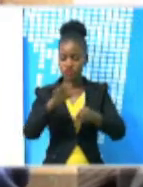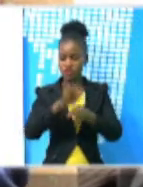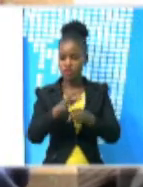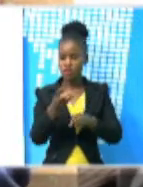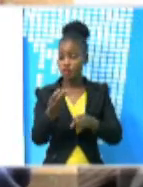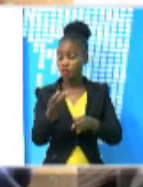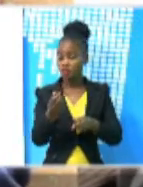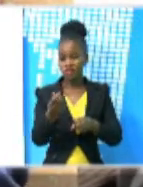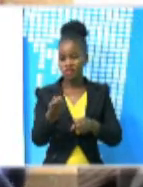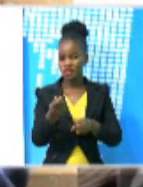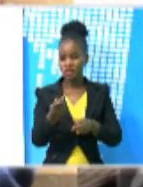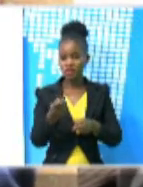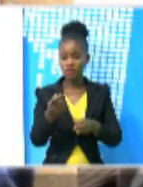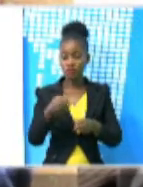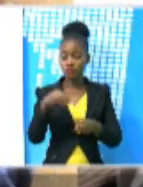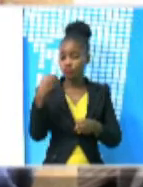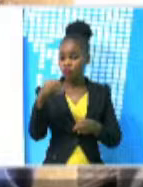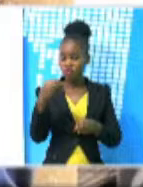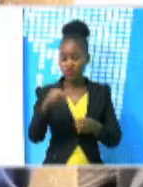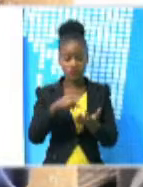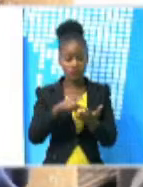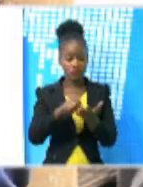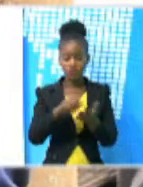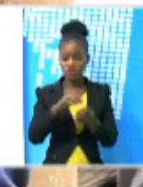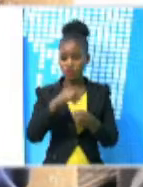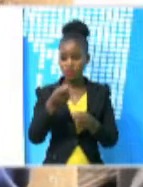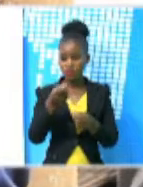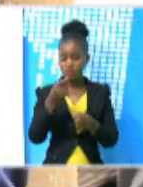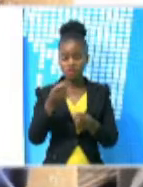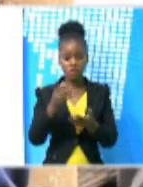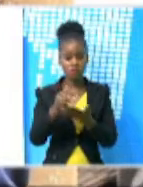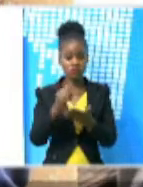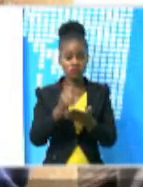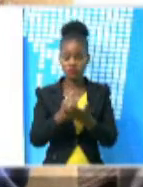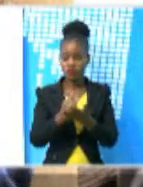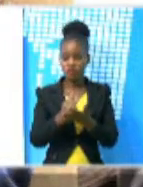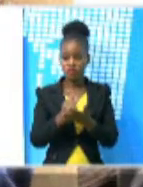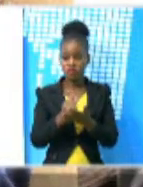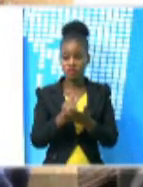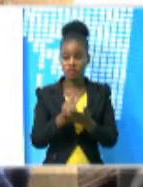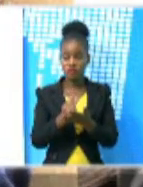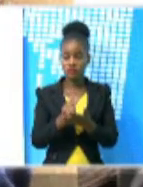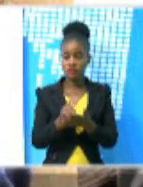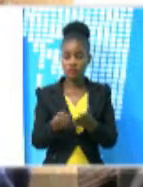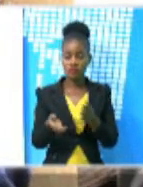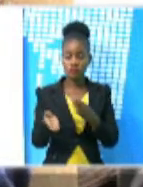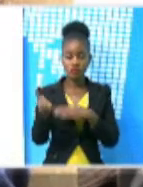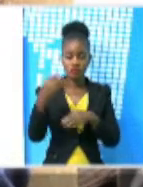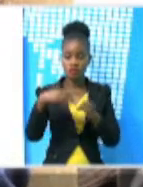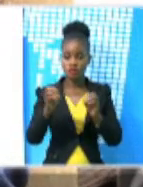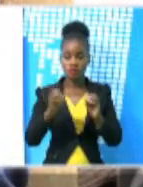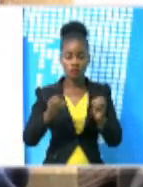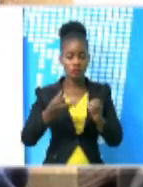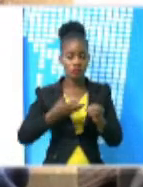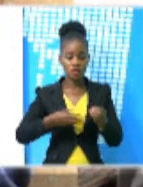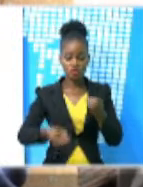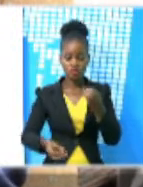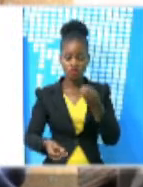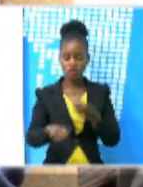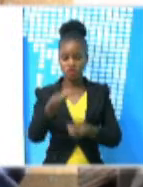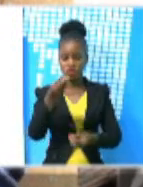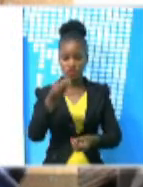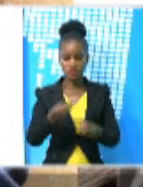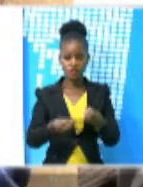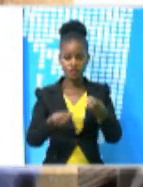labor, in expensive seeds, in medicines, but in the long run they don't harvest the required